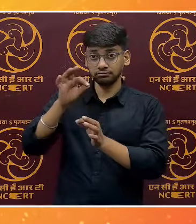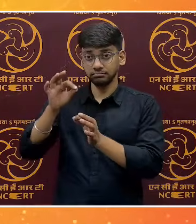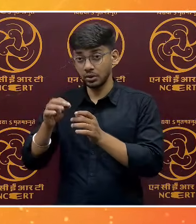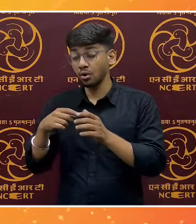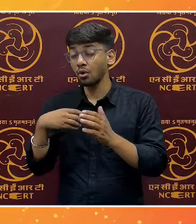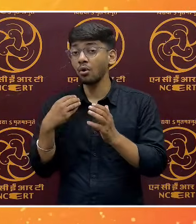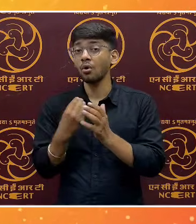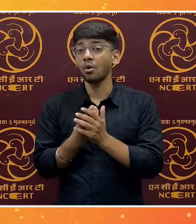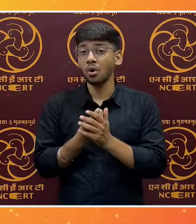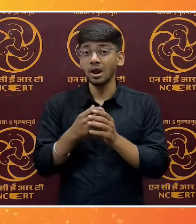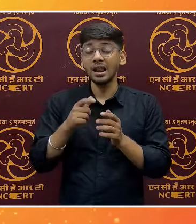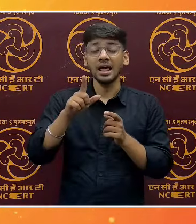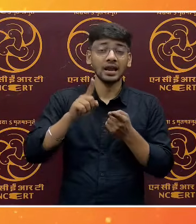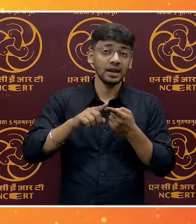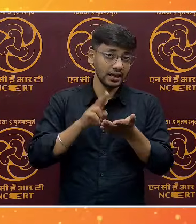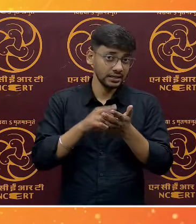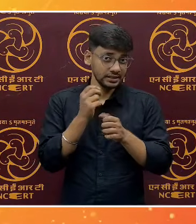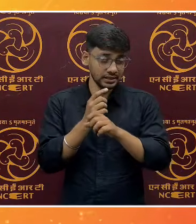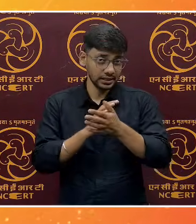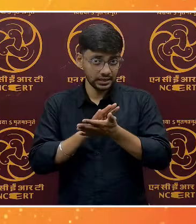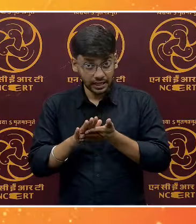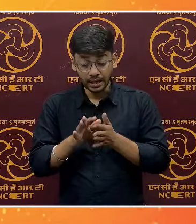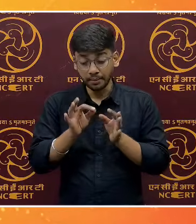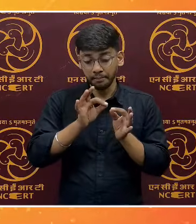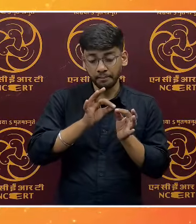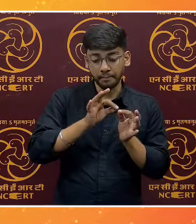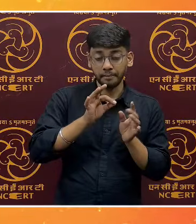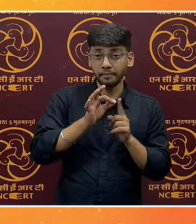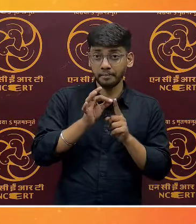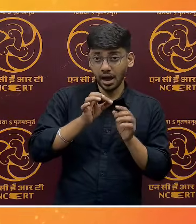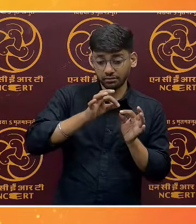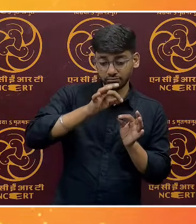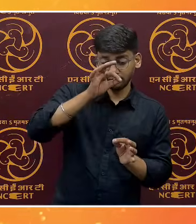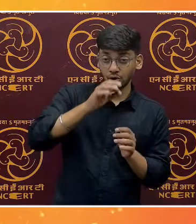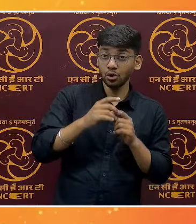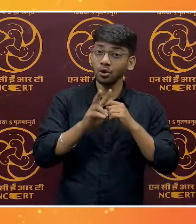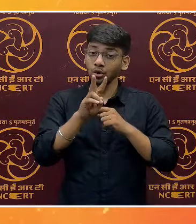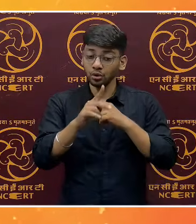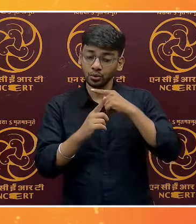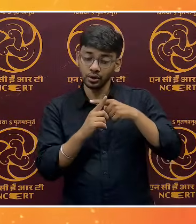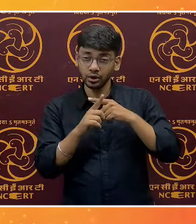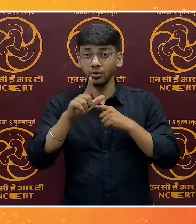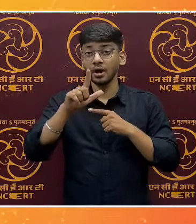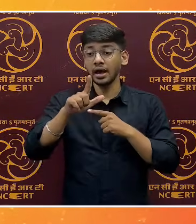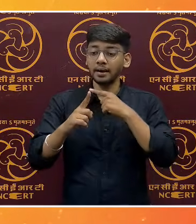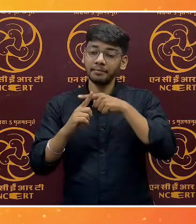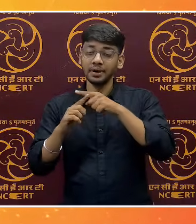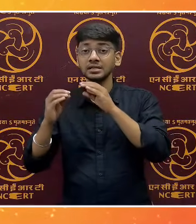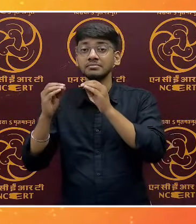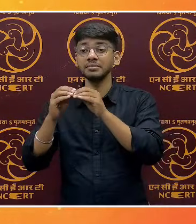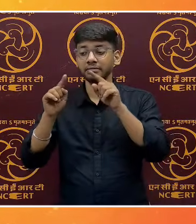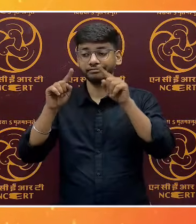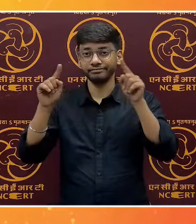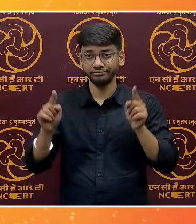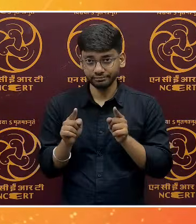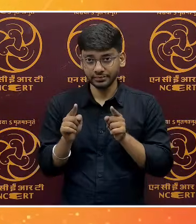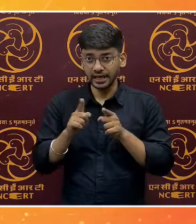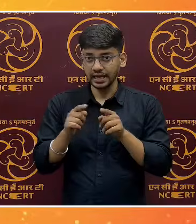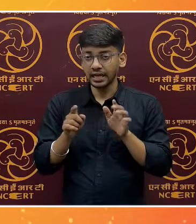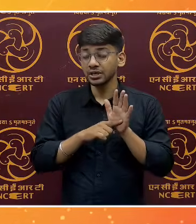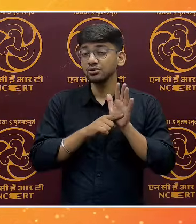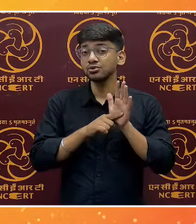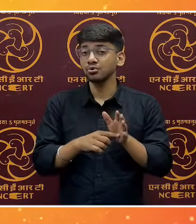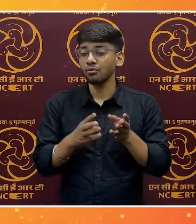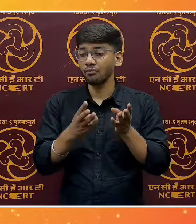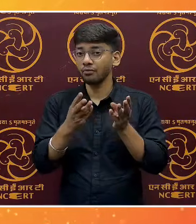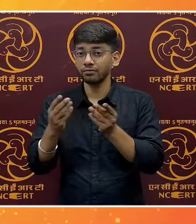and all the length, that is also parameter, and the formula is 2 into L plus B is also parameter. So this way we derive the formula and